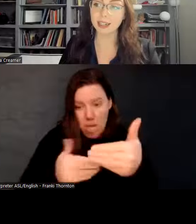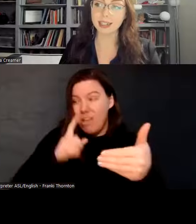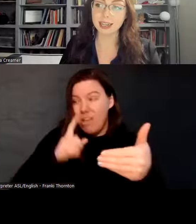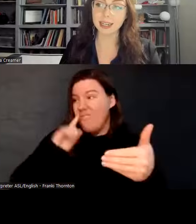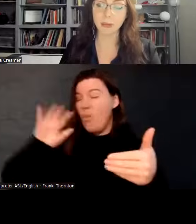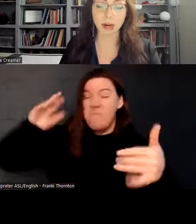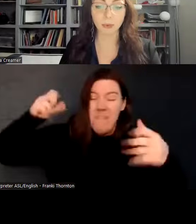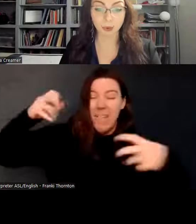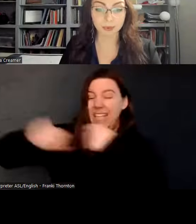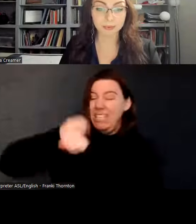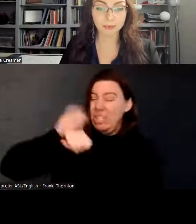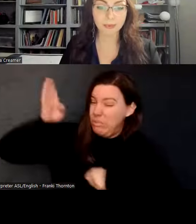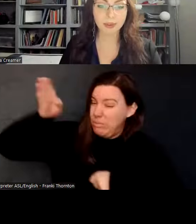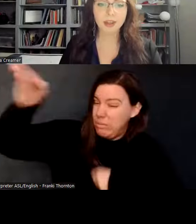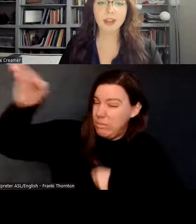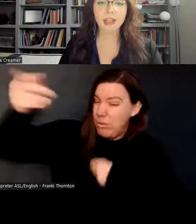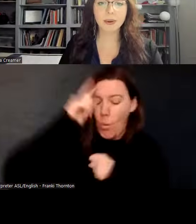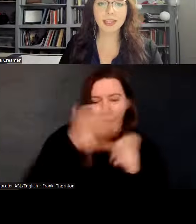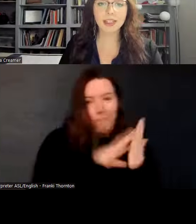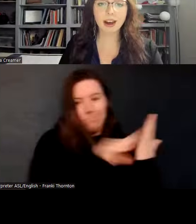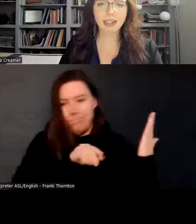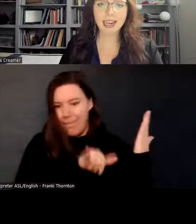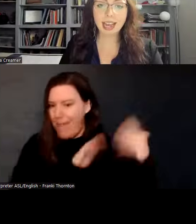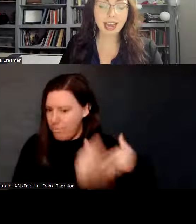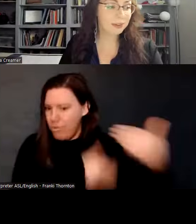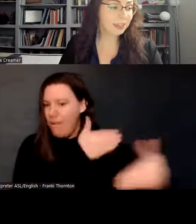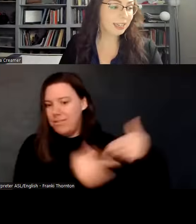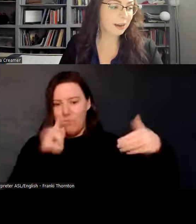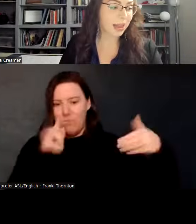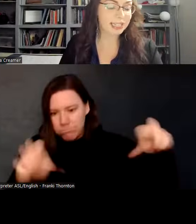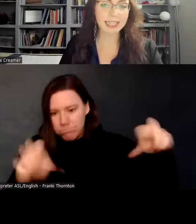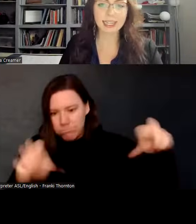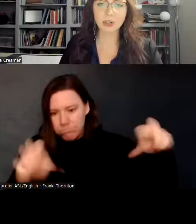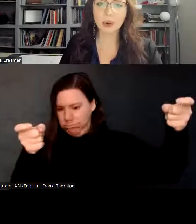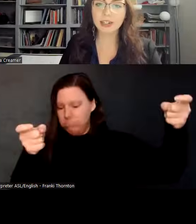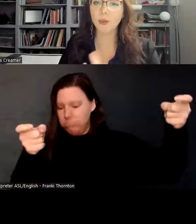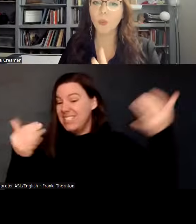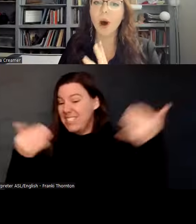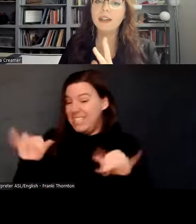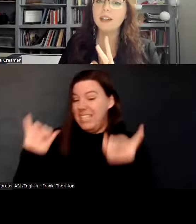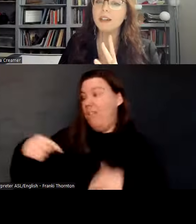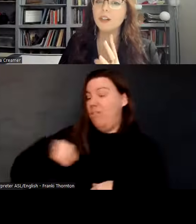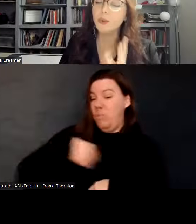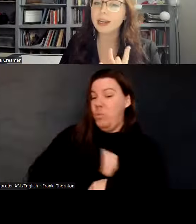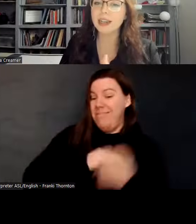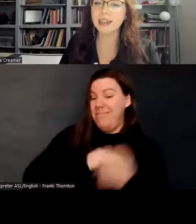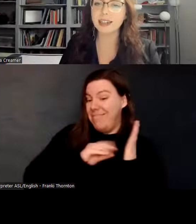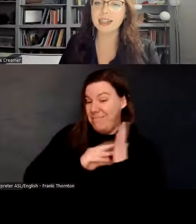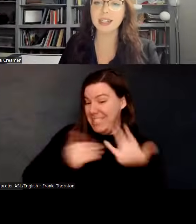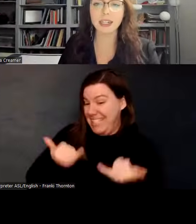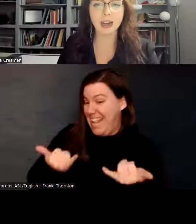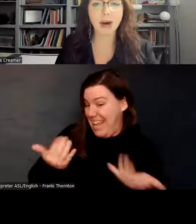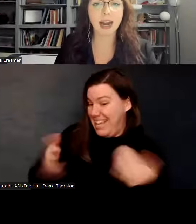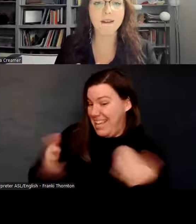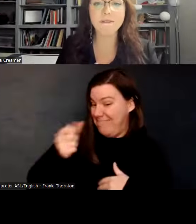even lingering today in our modern world. So in this talk today, I really am asking the central question, to what extent did